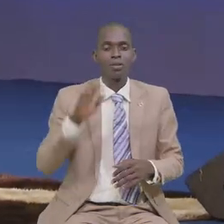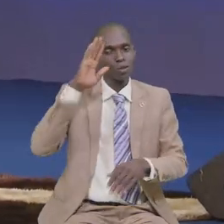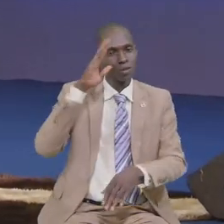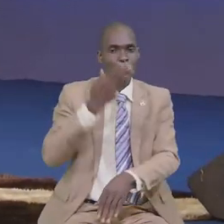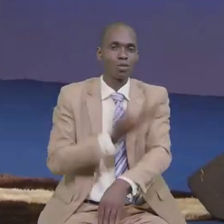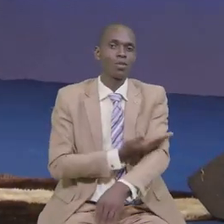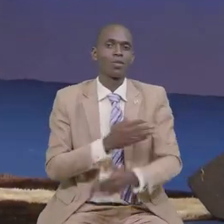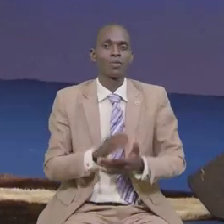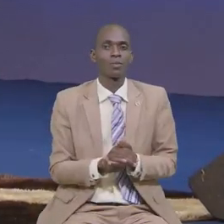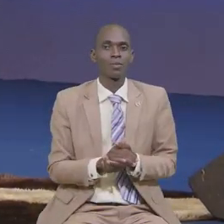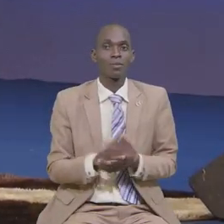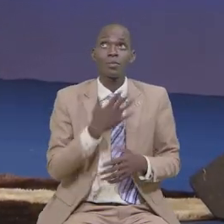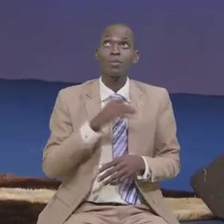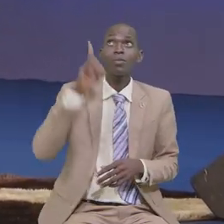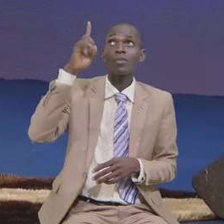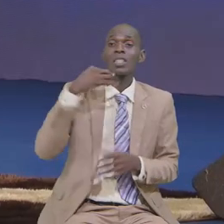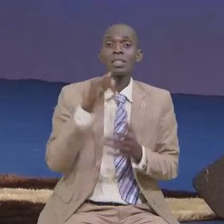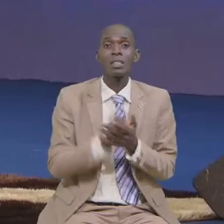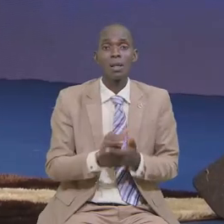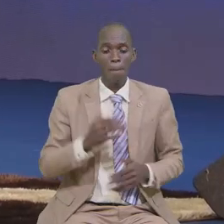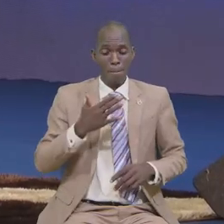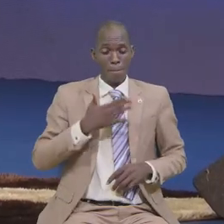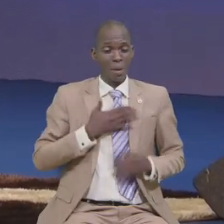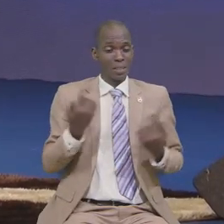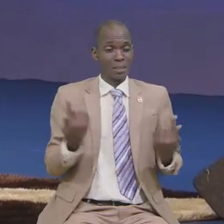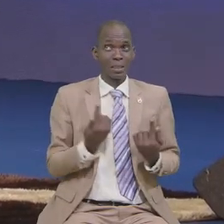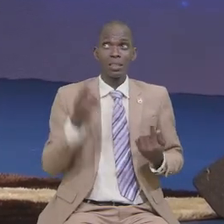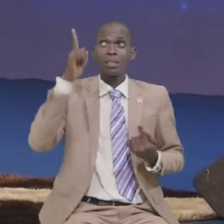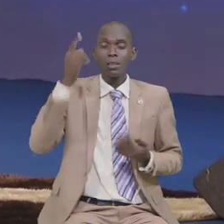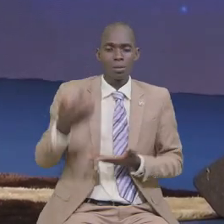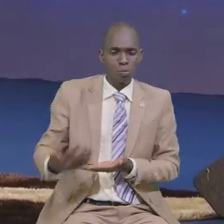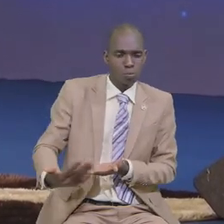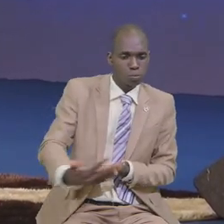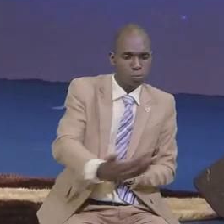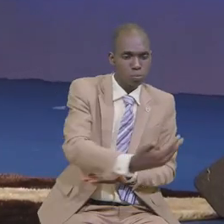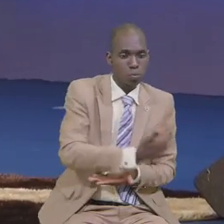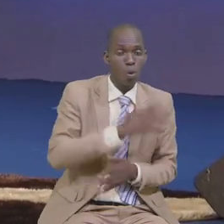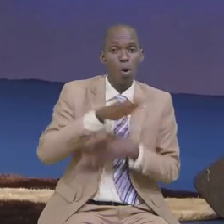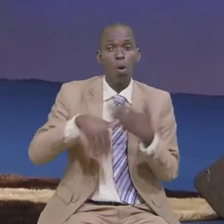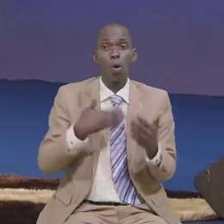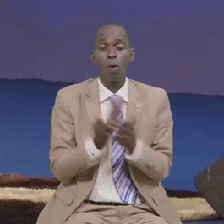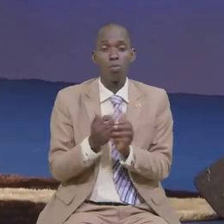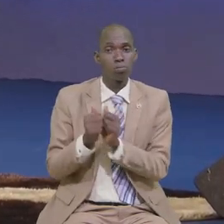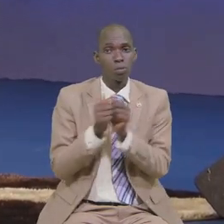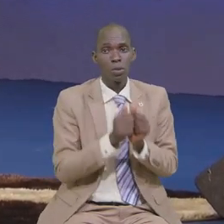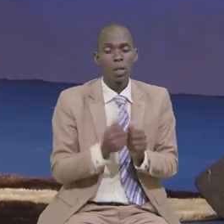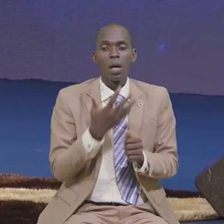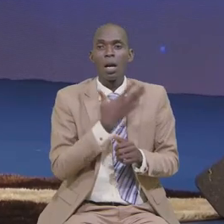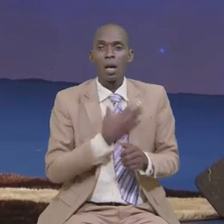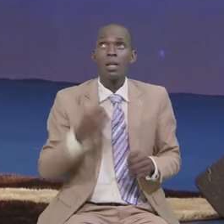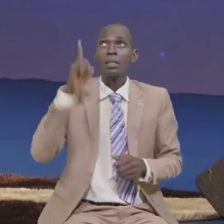he says, my sin, he bundles everything together. And he says, thy son,